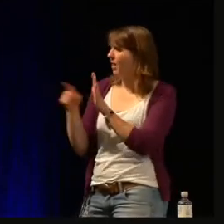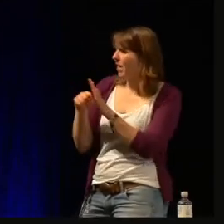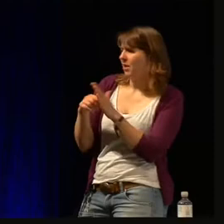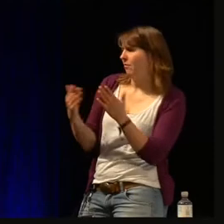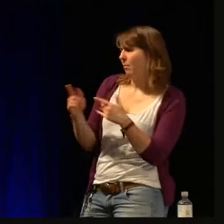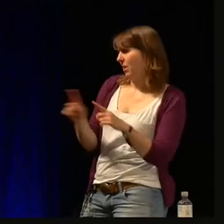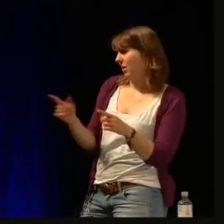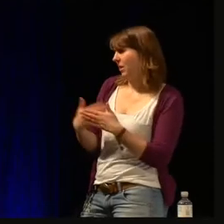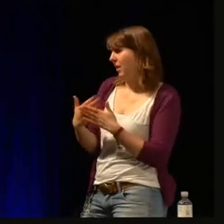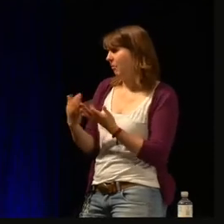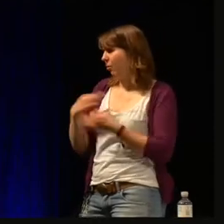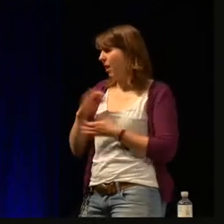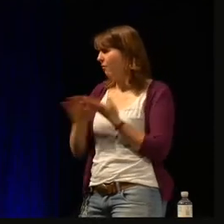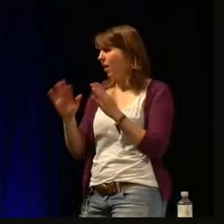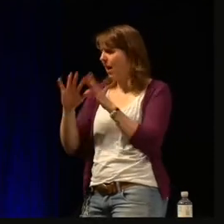there's just